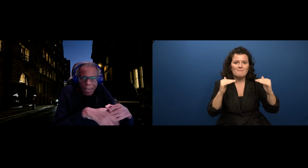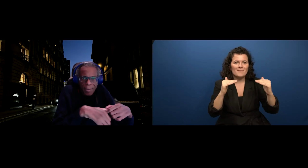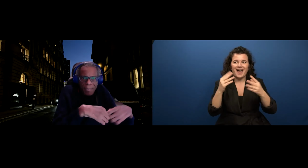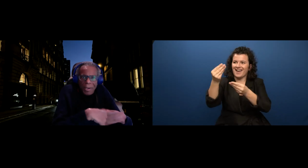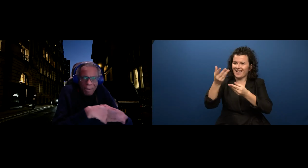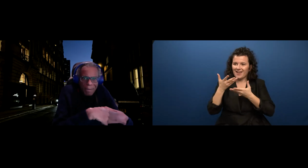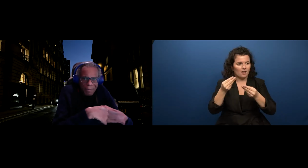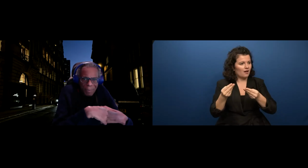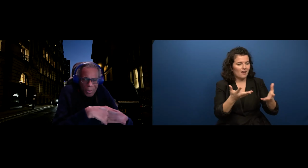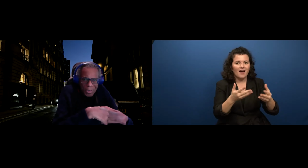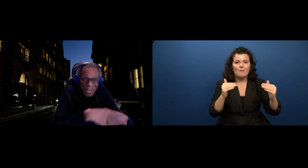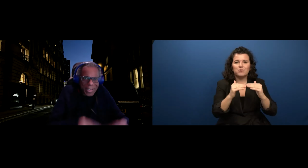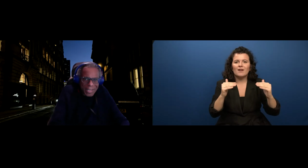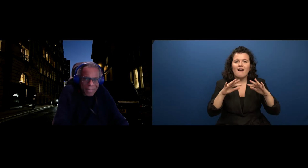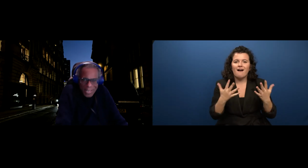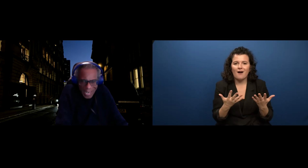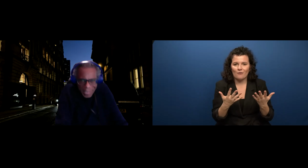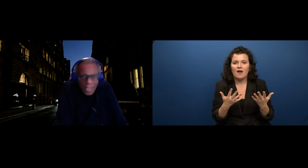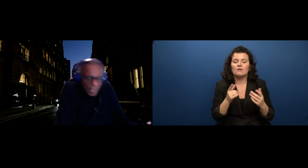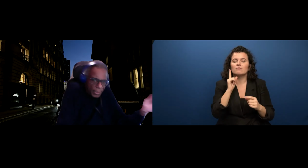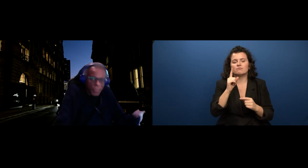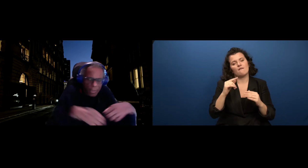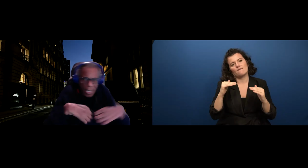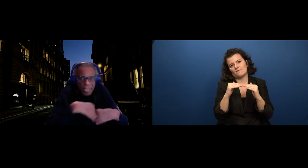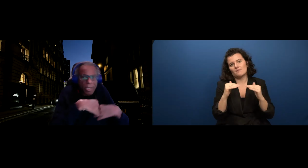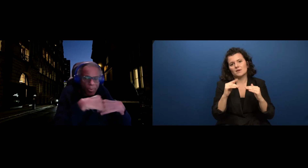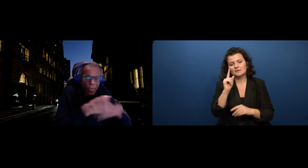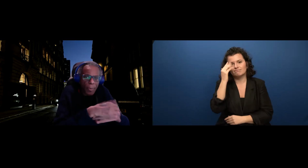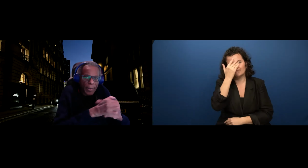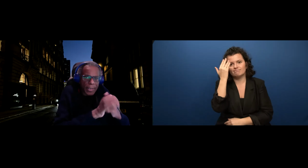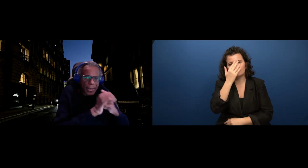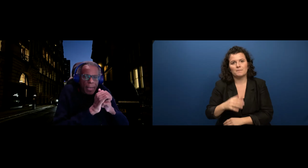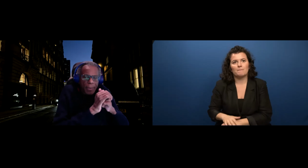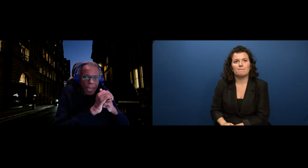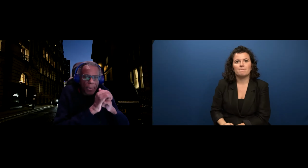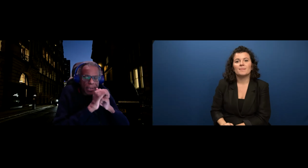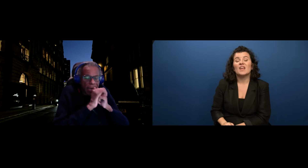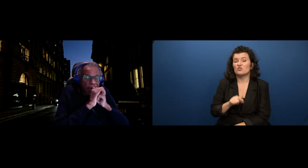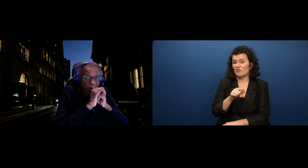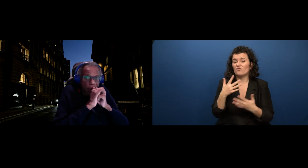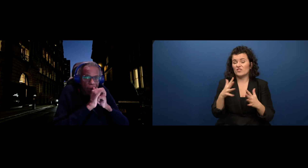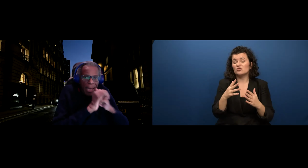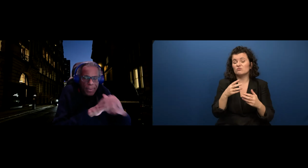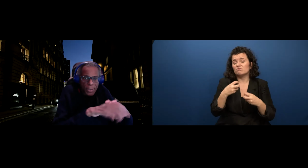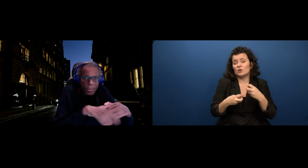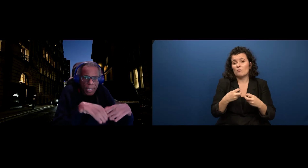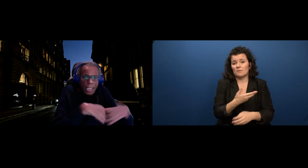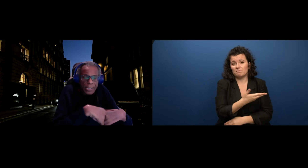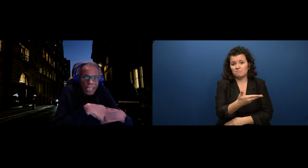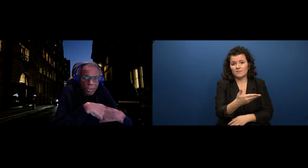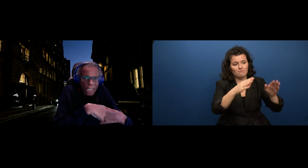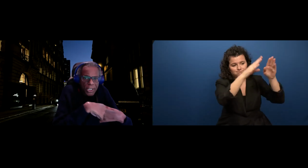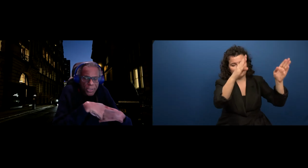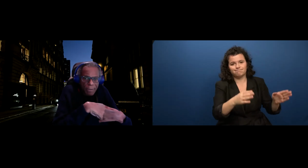So I can't be great positive there, except to say there's a major problem about this. But I would say to people,